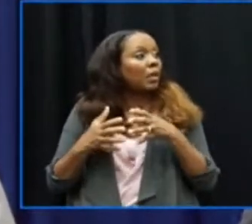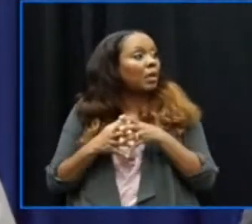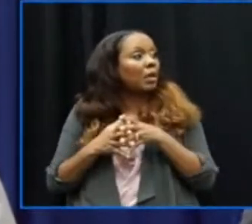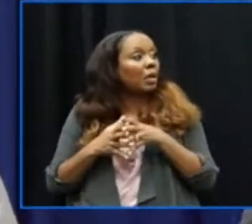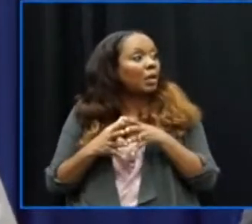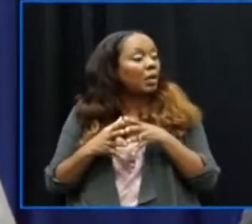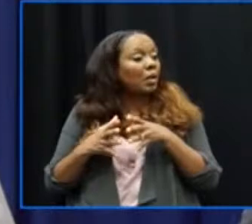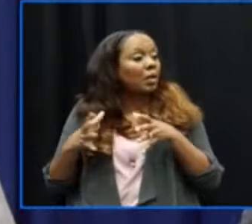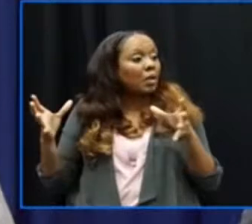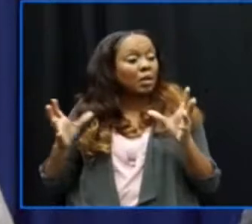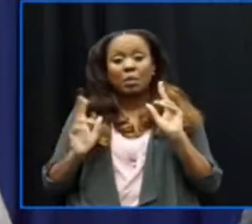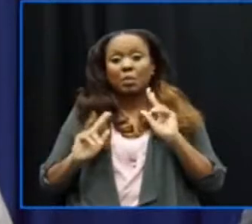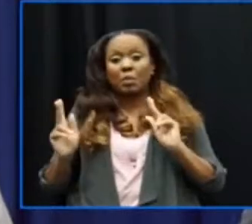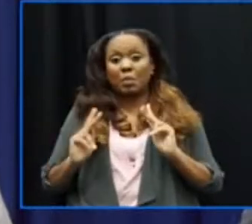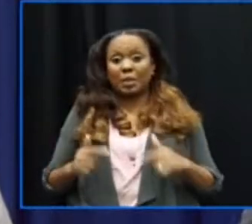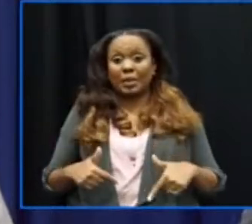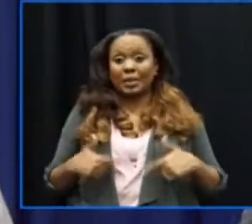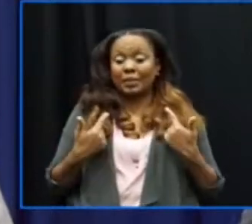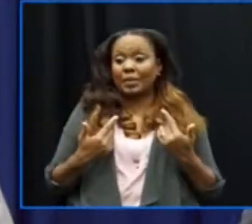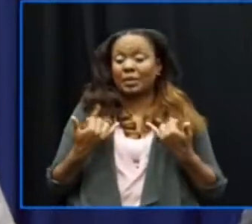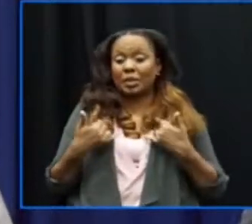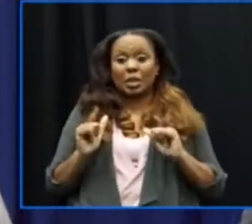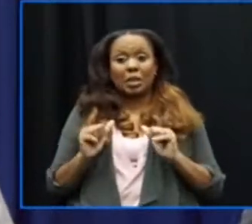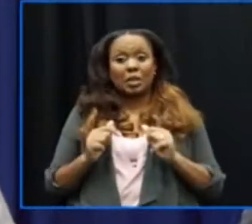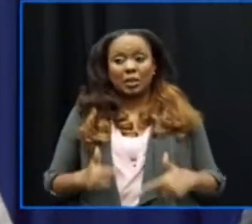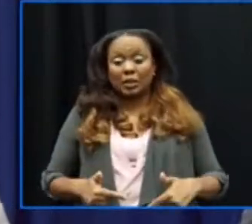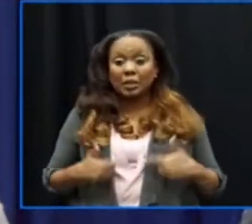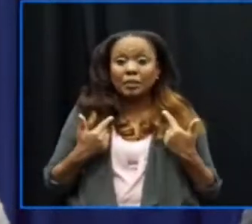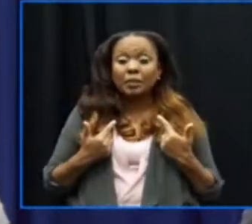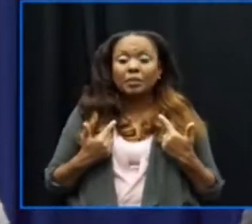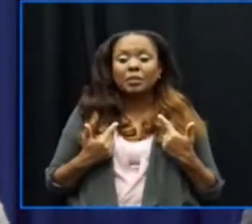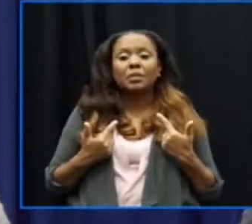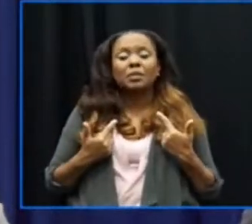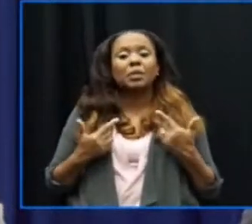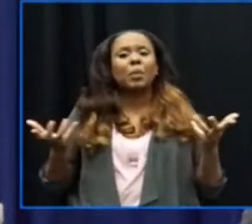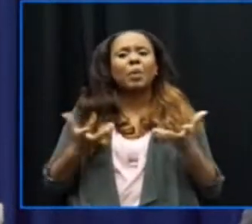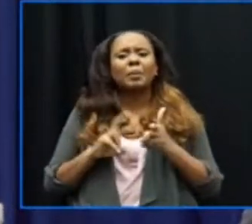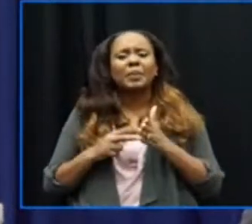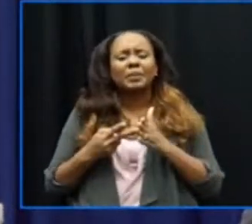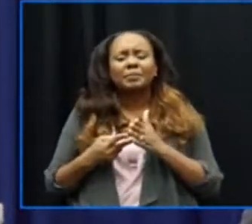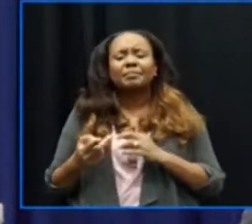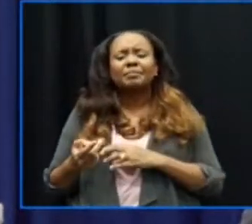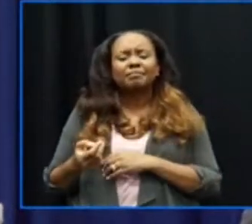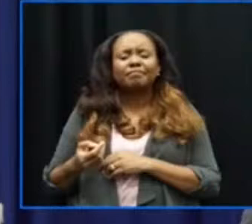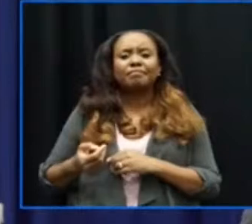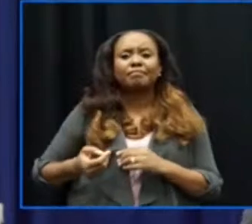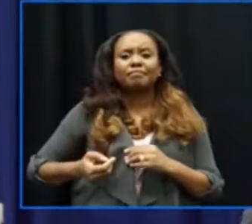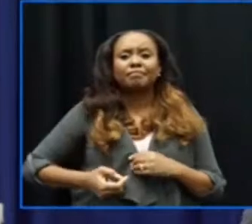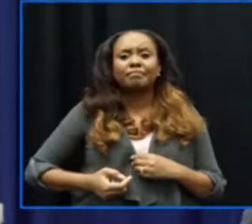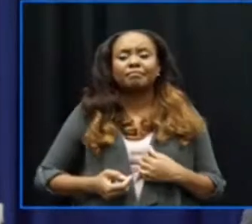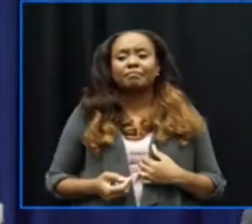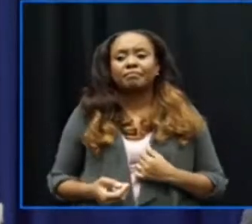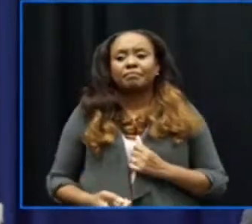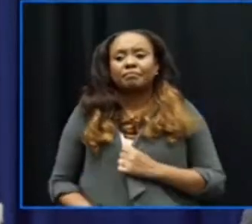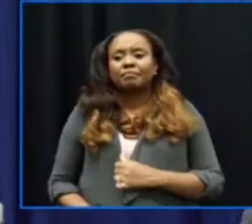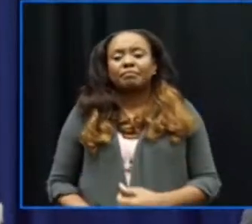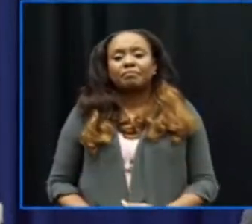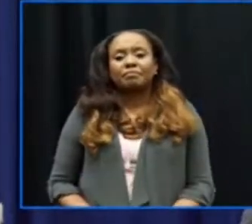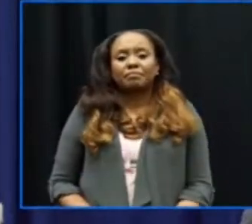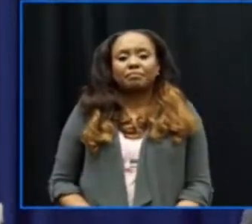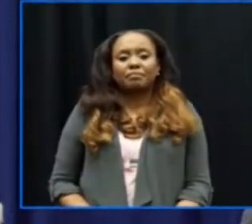more of our kids healthy. Bottom line is, what we therefore see is, but